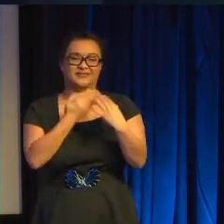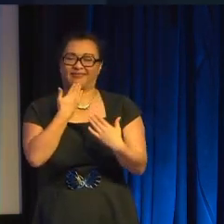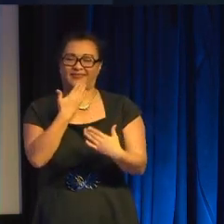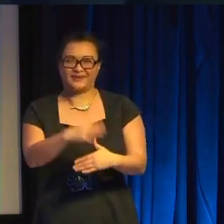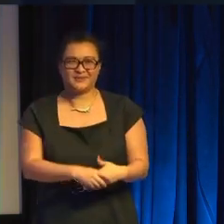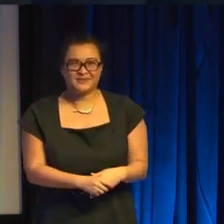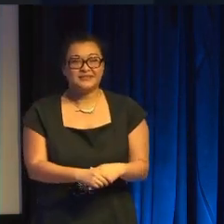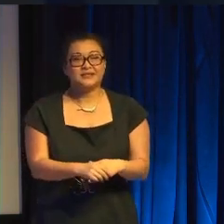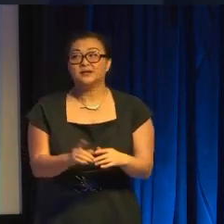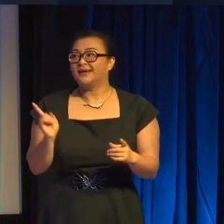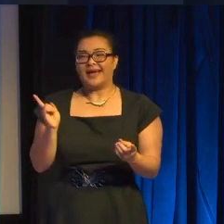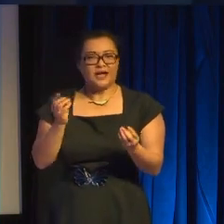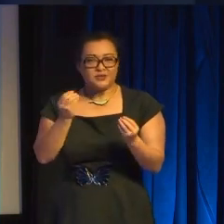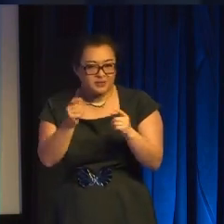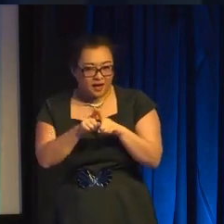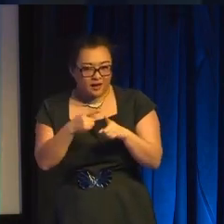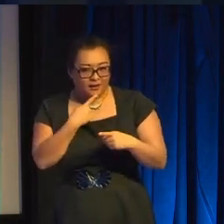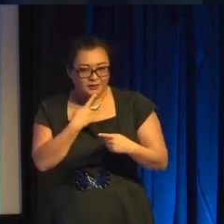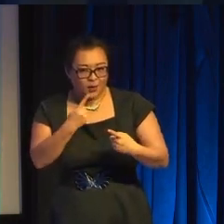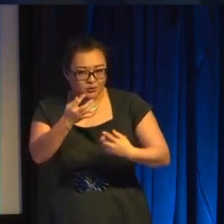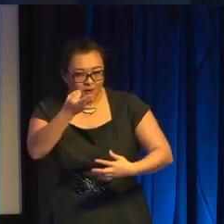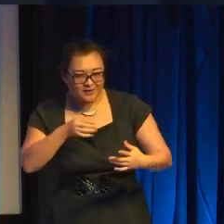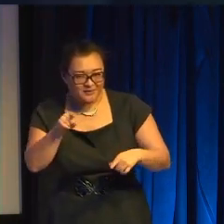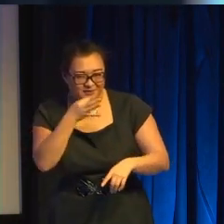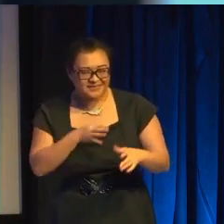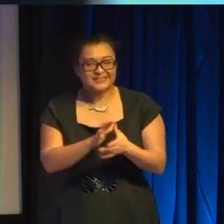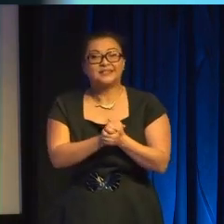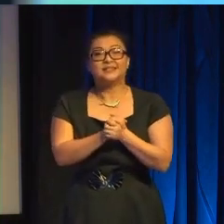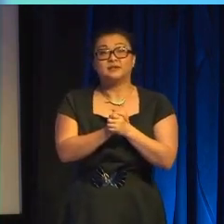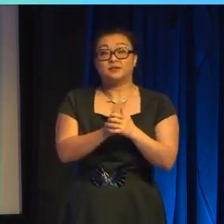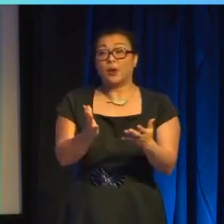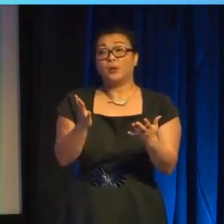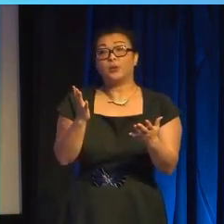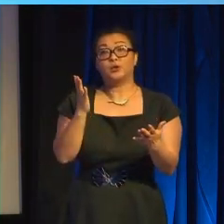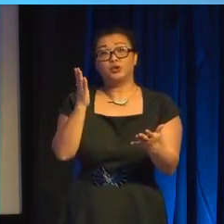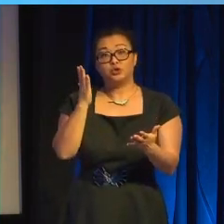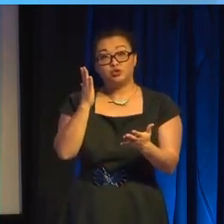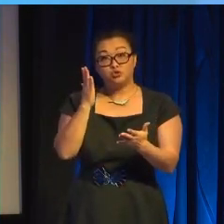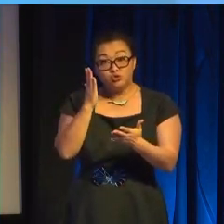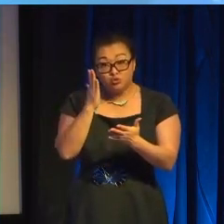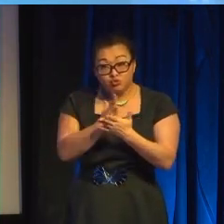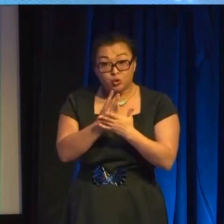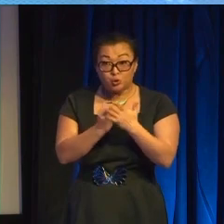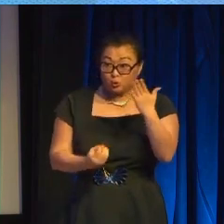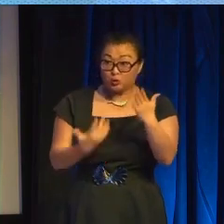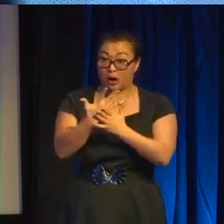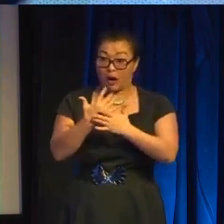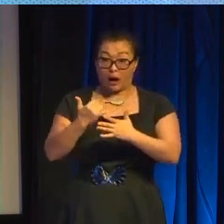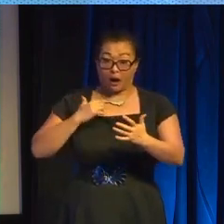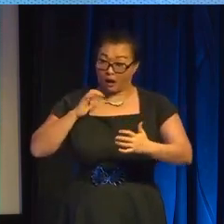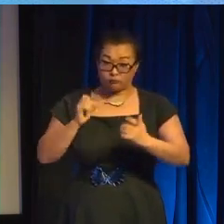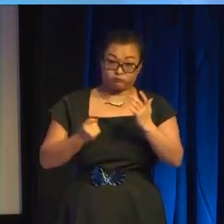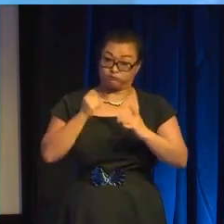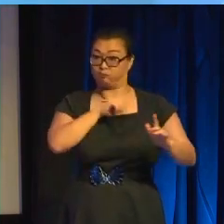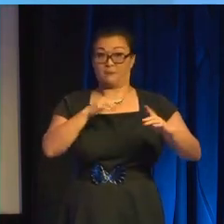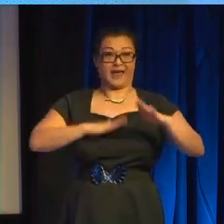It's almost like I set you up there, isn't it? So true emergence, no. Because the example